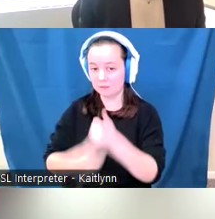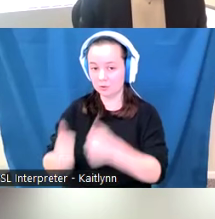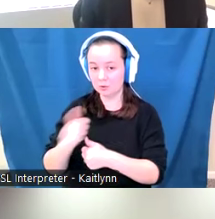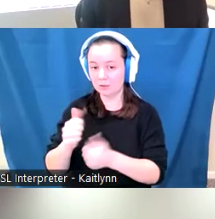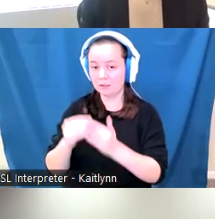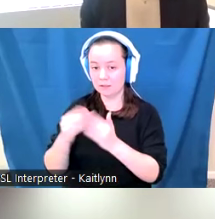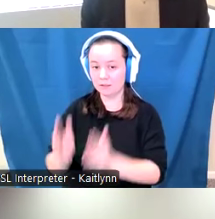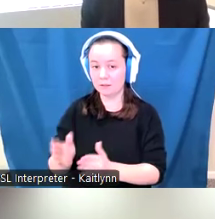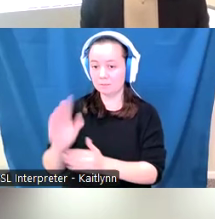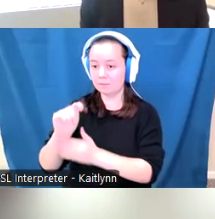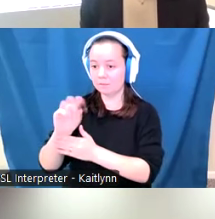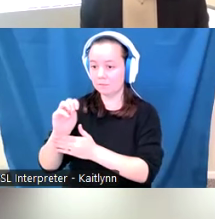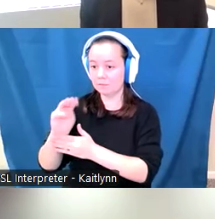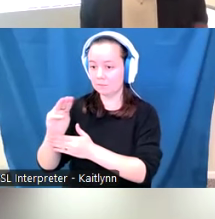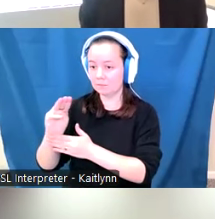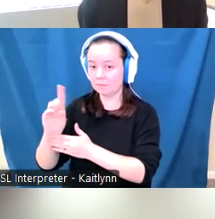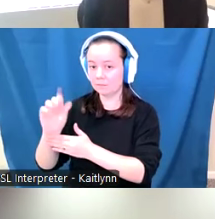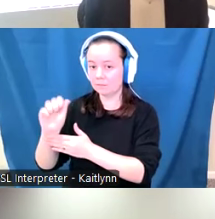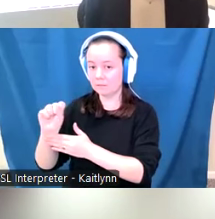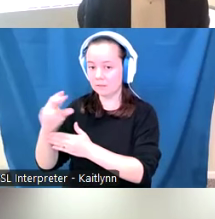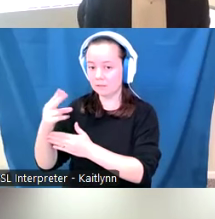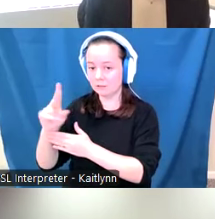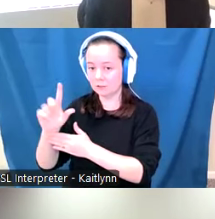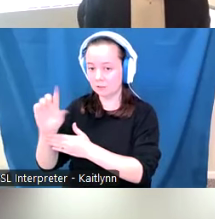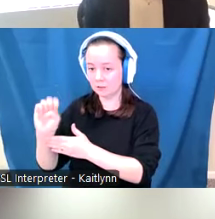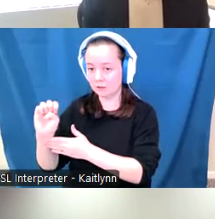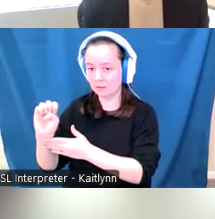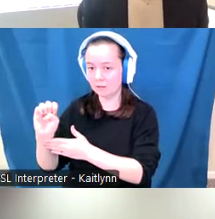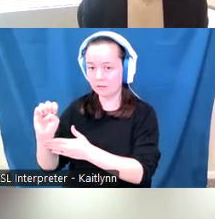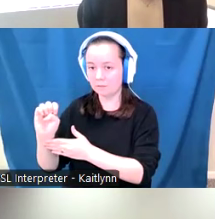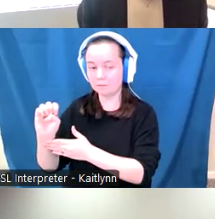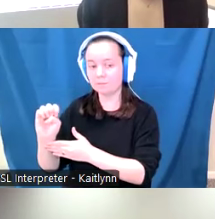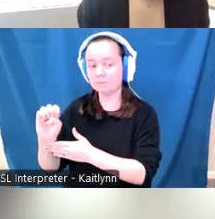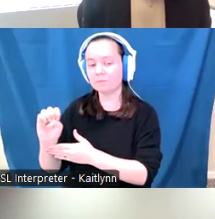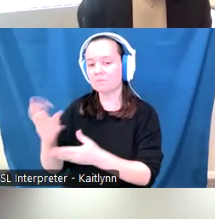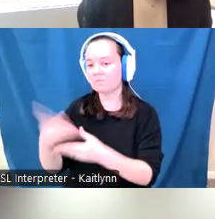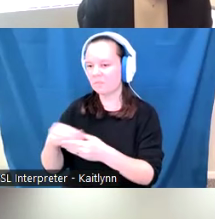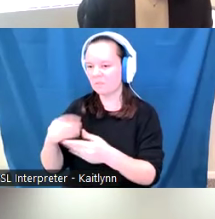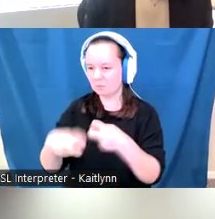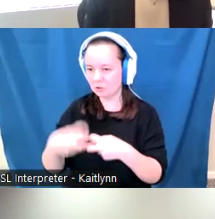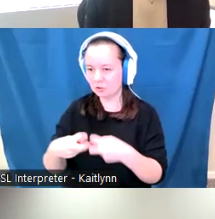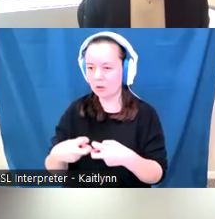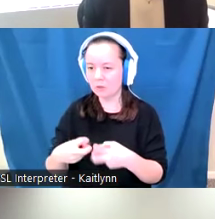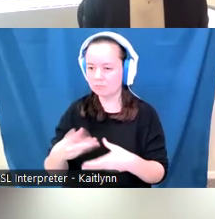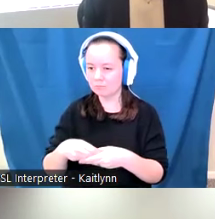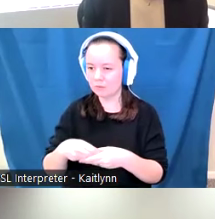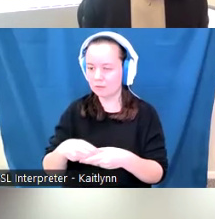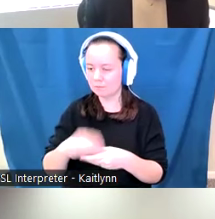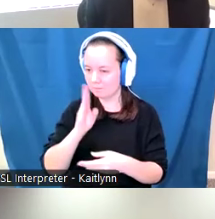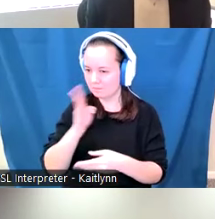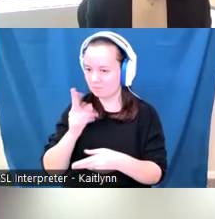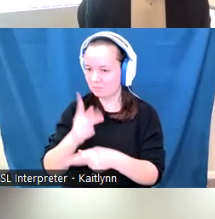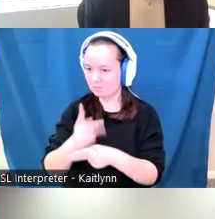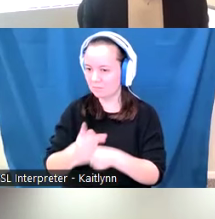Bill Frist. And when we approach policy issues, such as the direct care workforce shortage, we work with